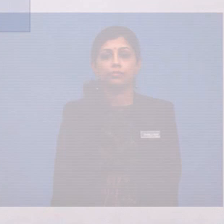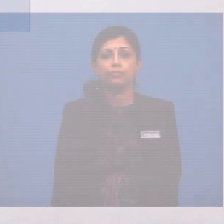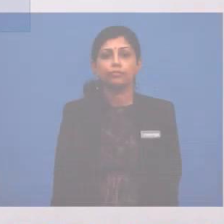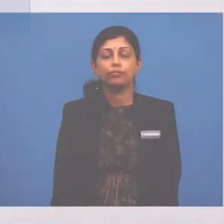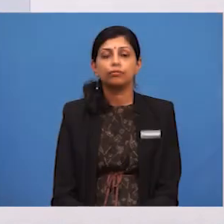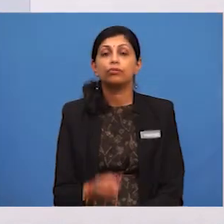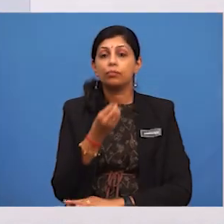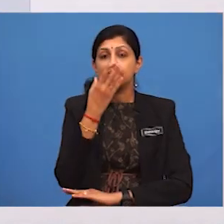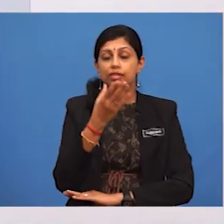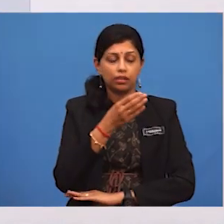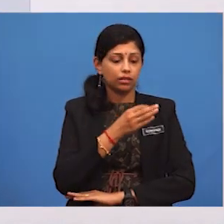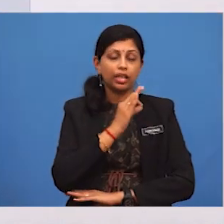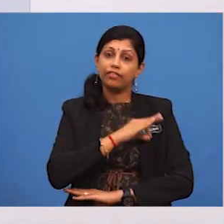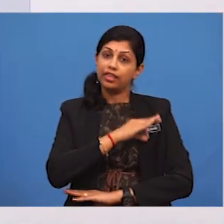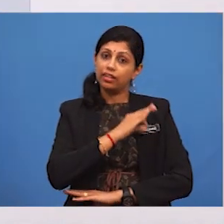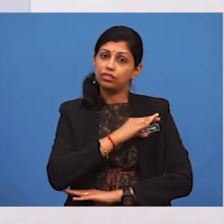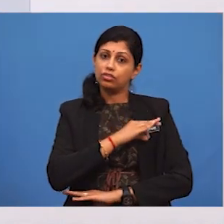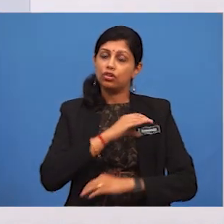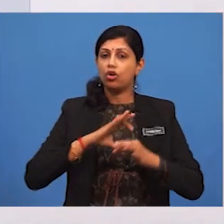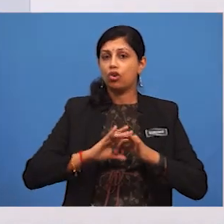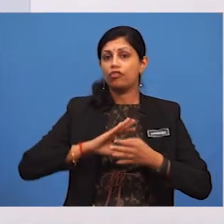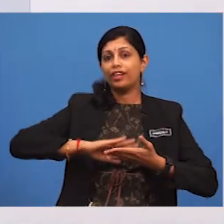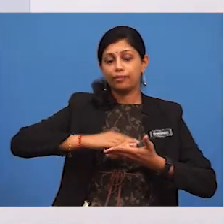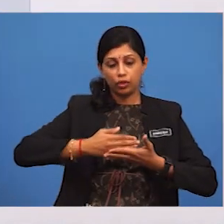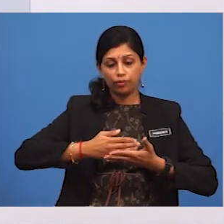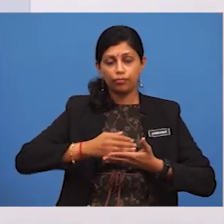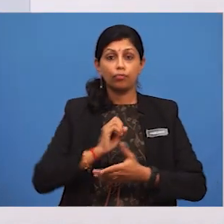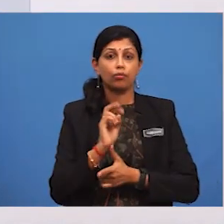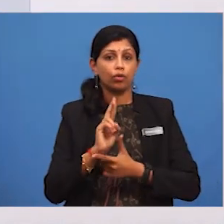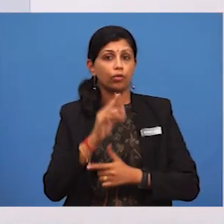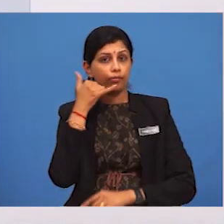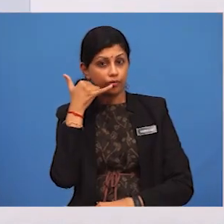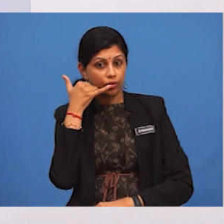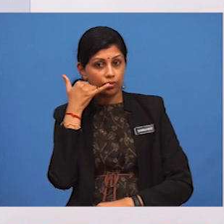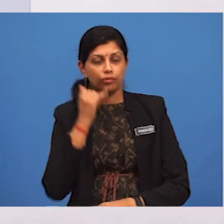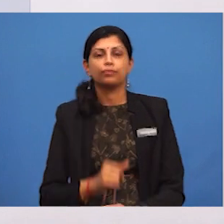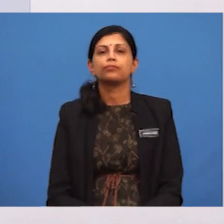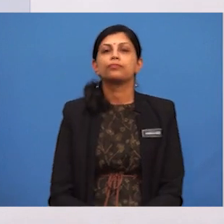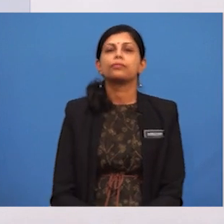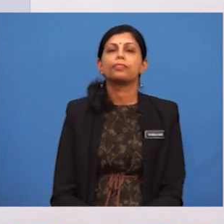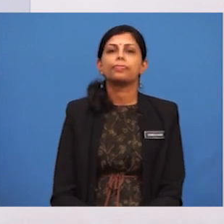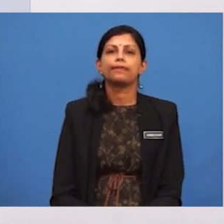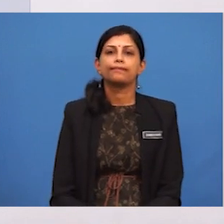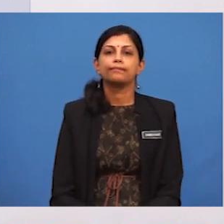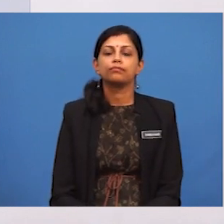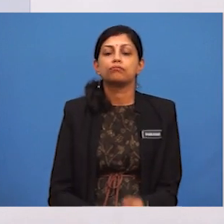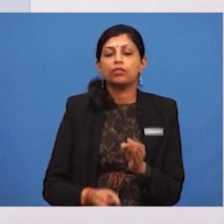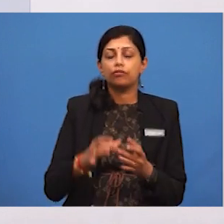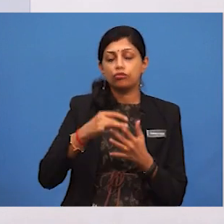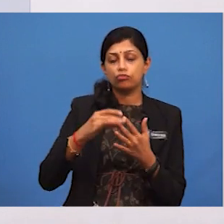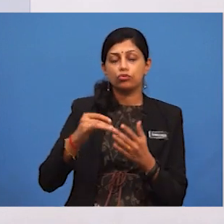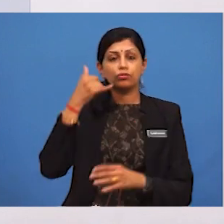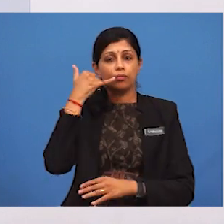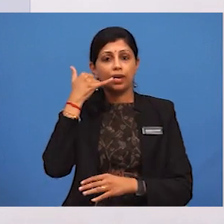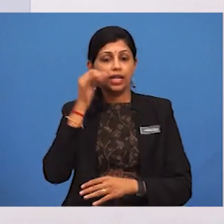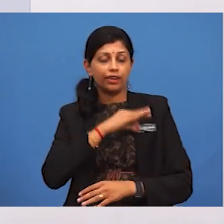than a mobile phone. Do get the laptop before the offer period is over. I think it is an